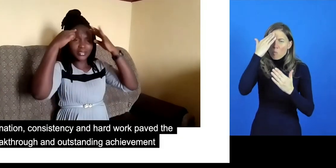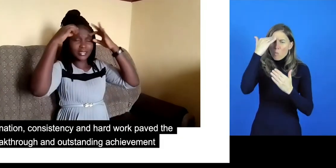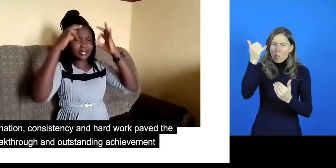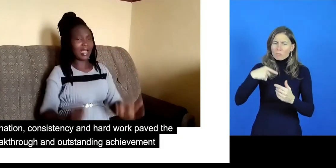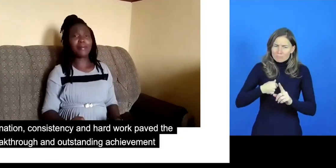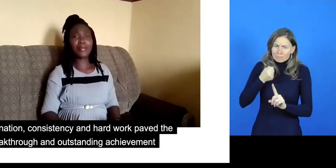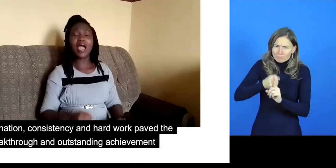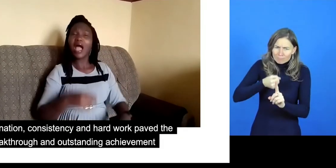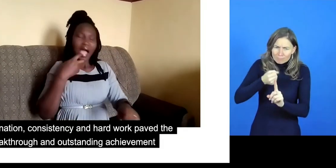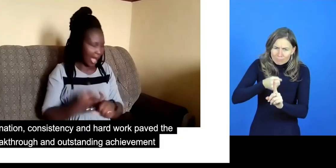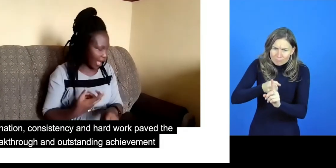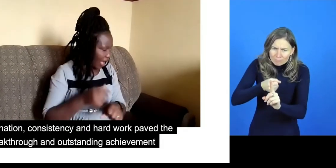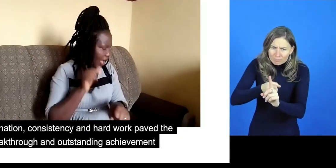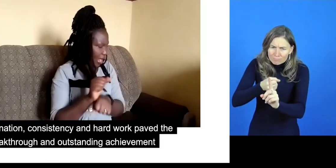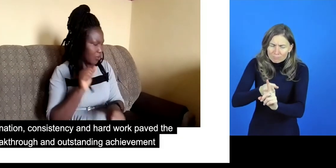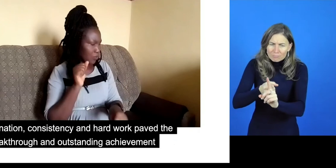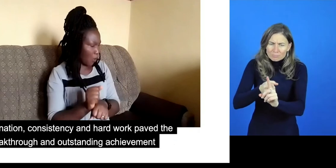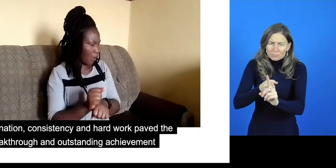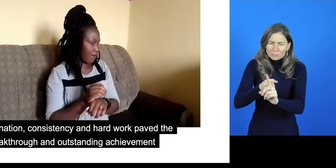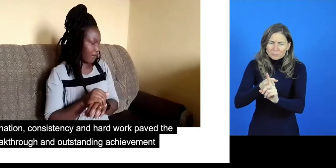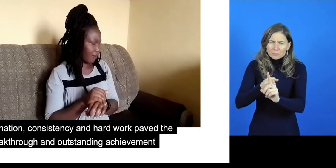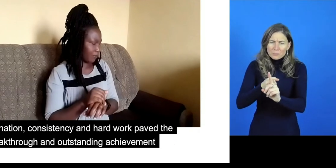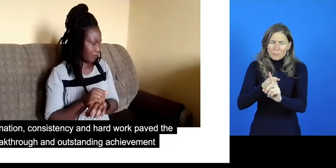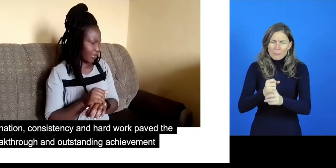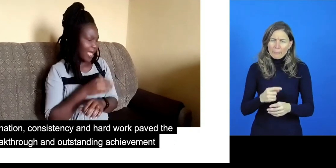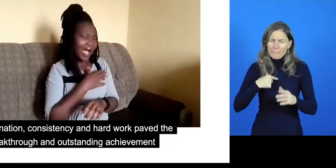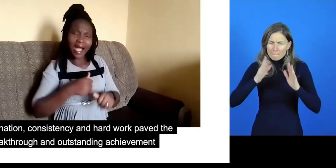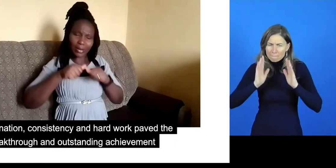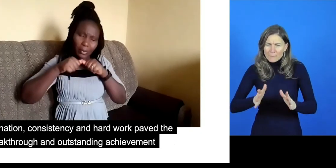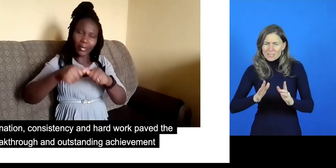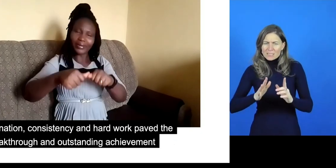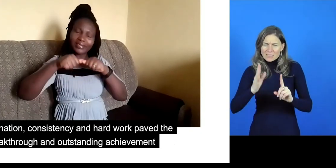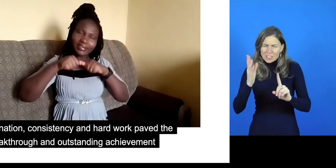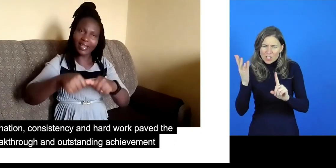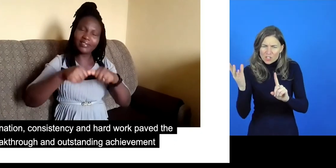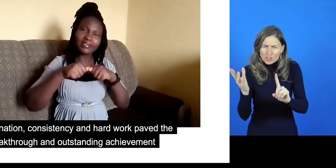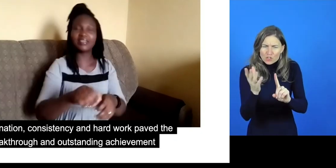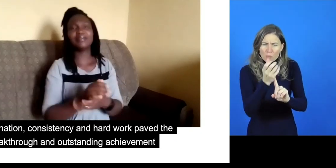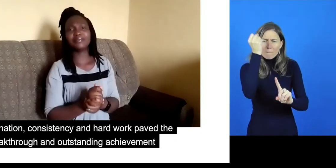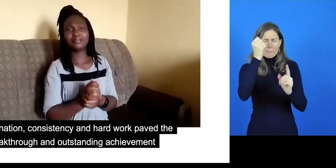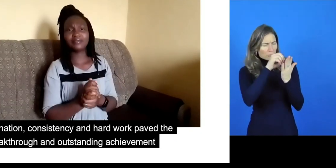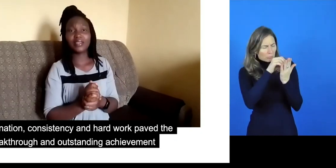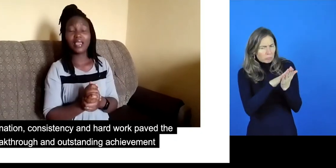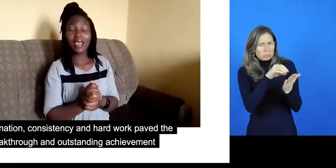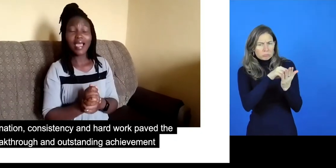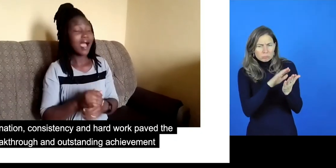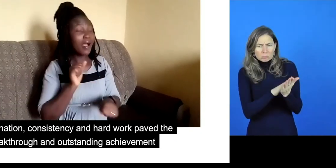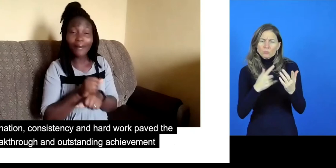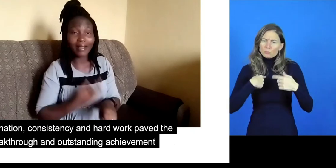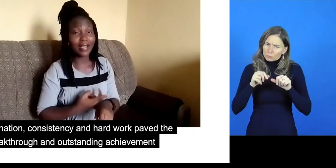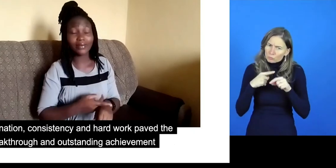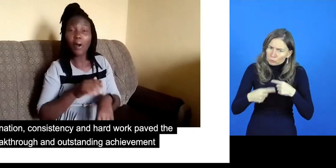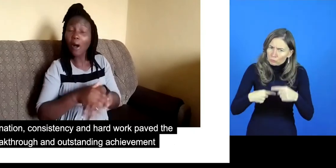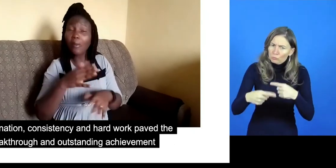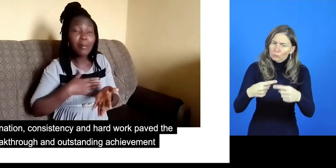I'm determined, hard work, and consistency. I